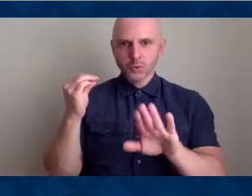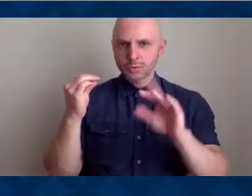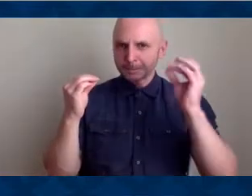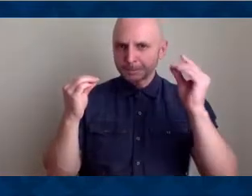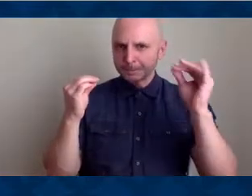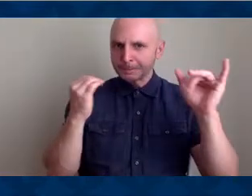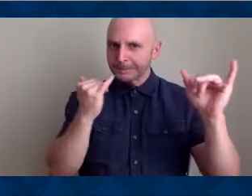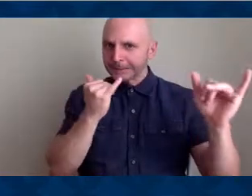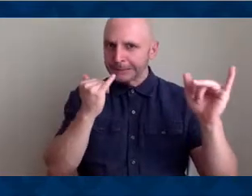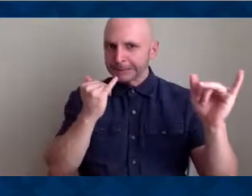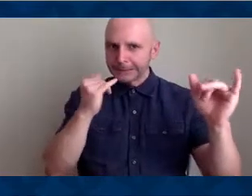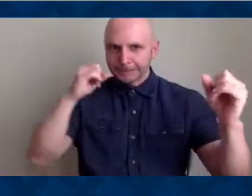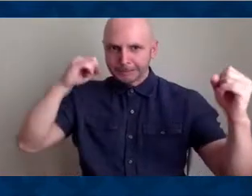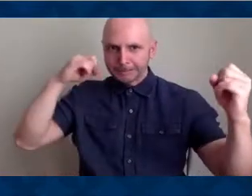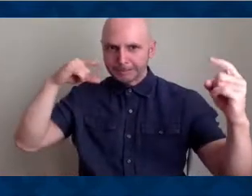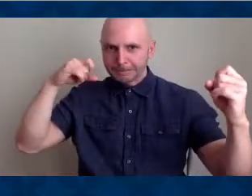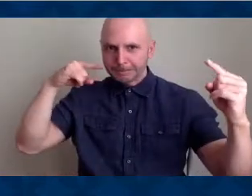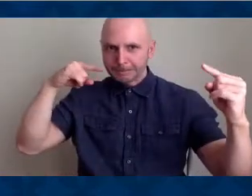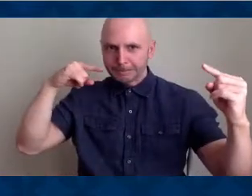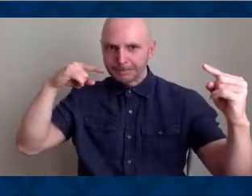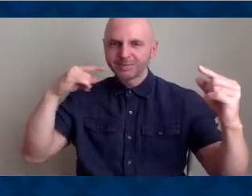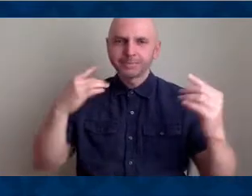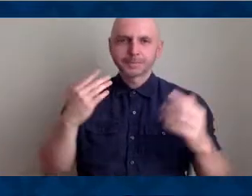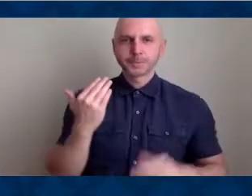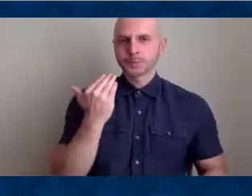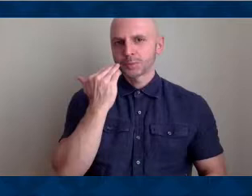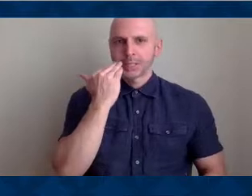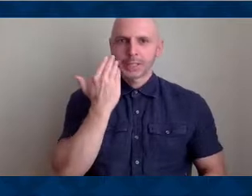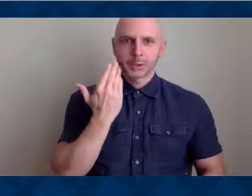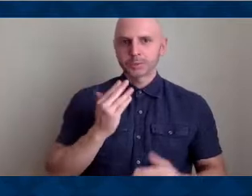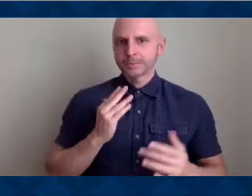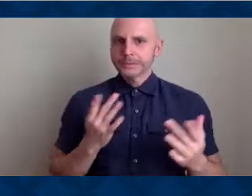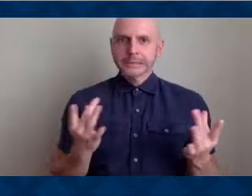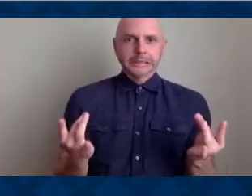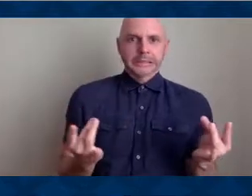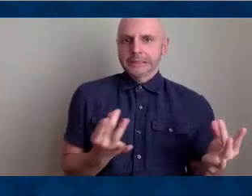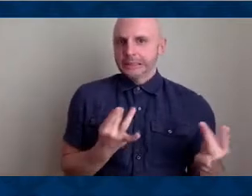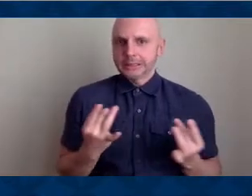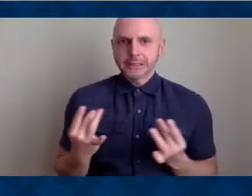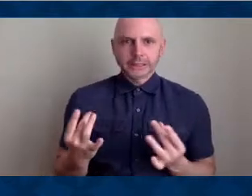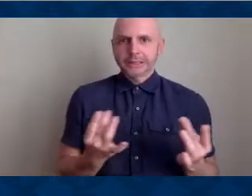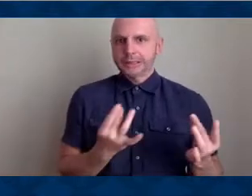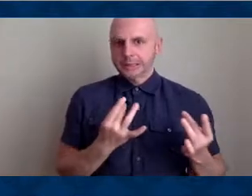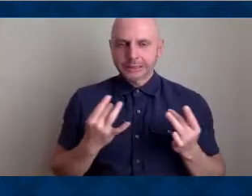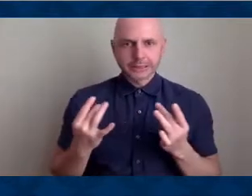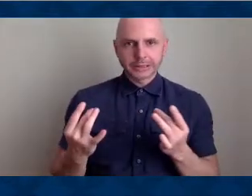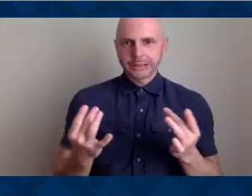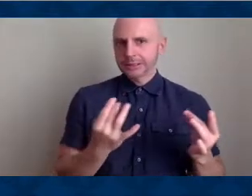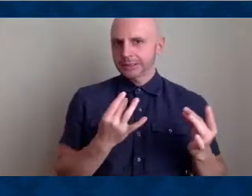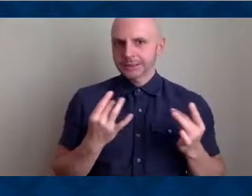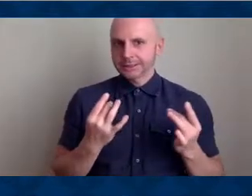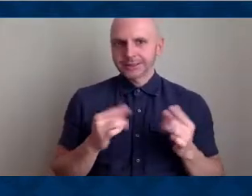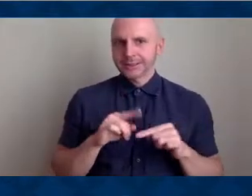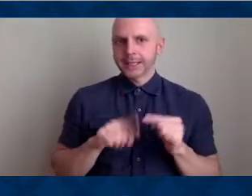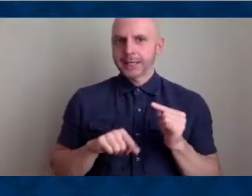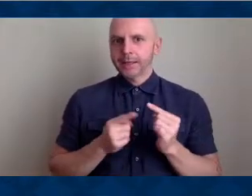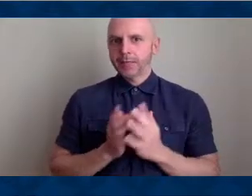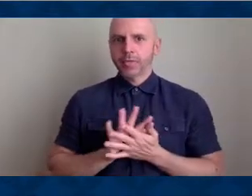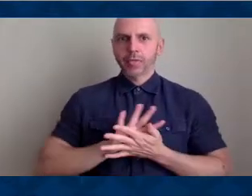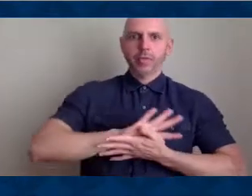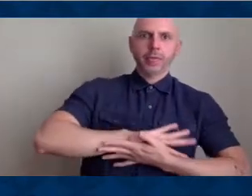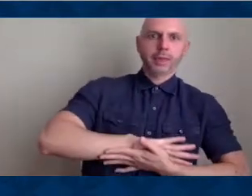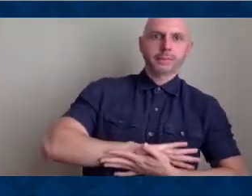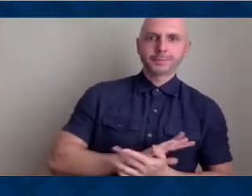and there's no way around the controversial nature of the name